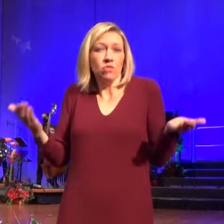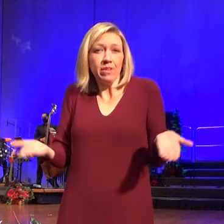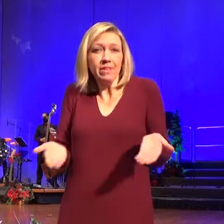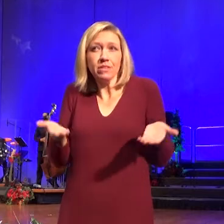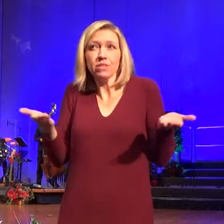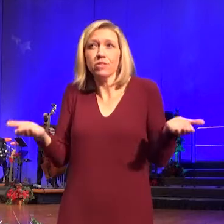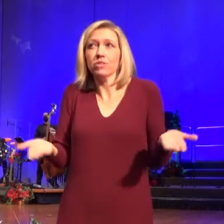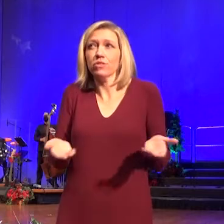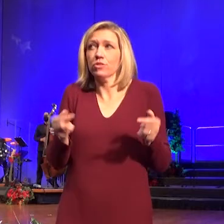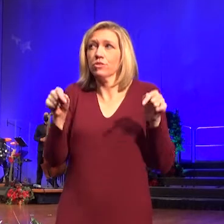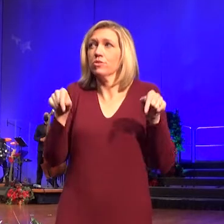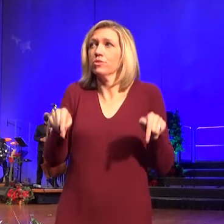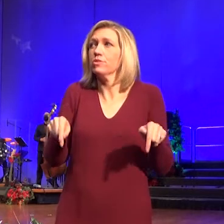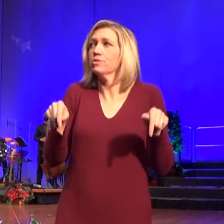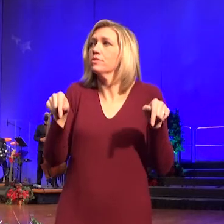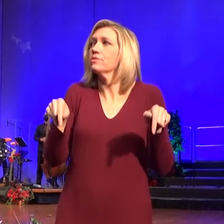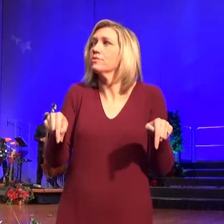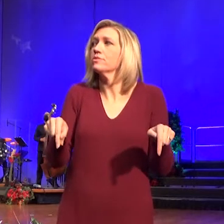Right